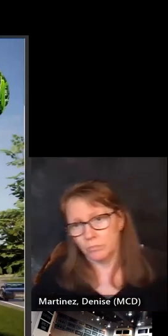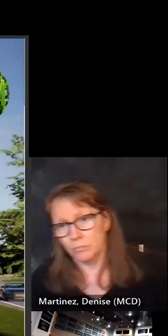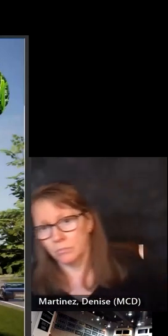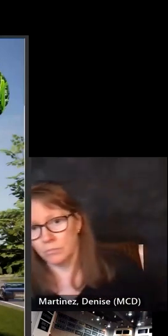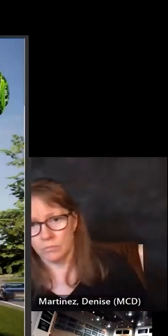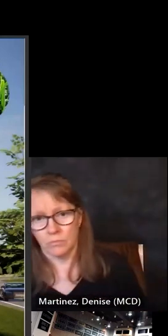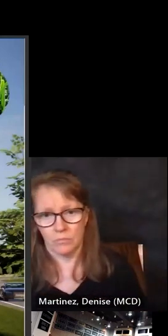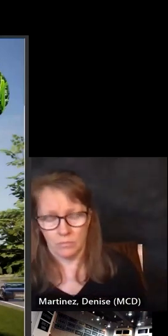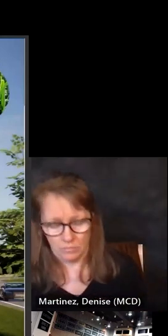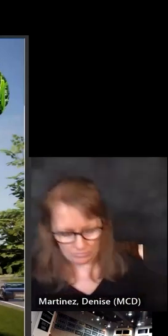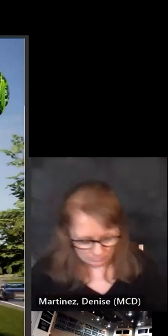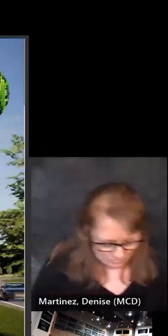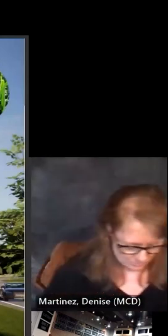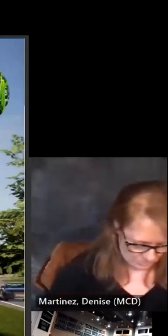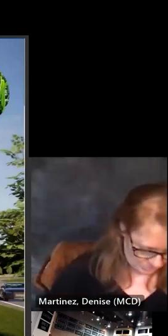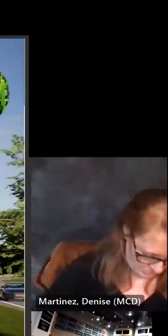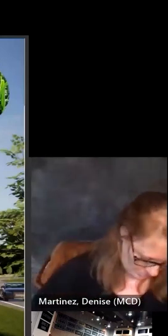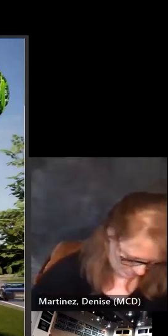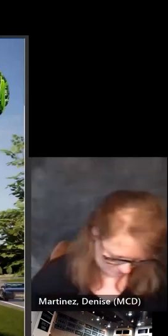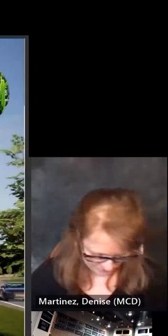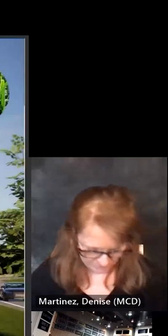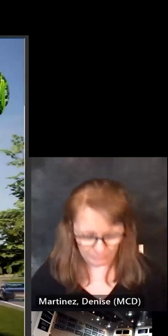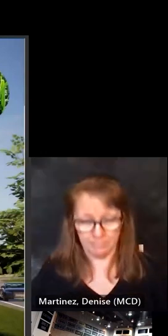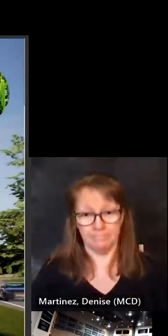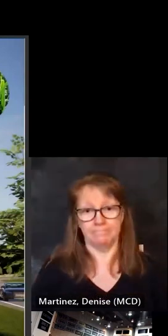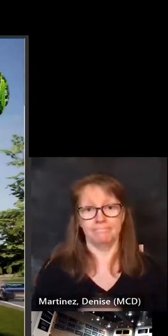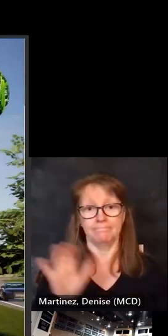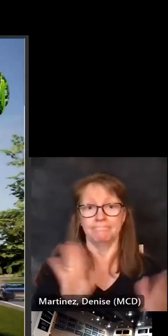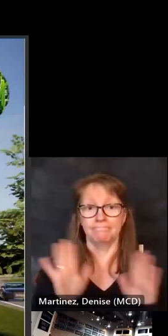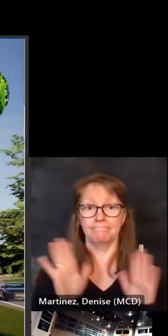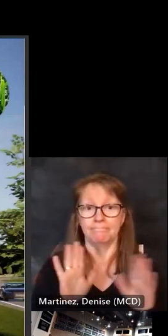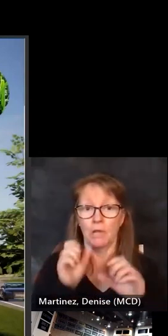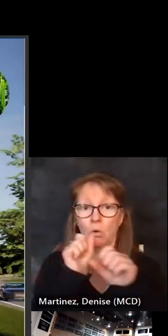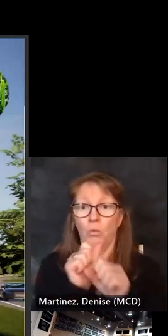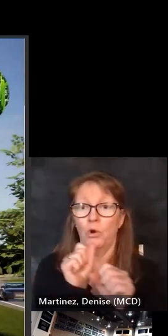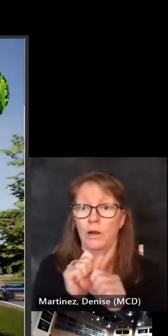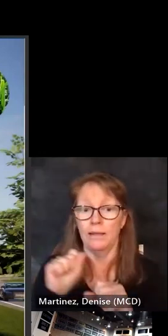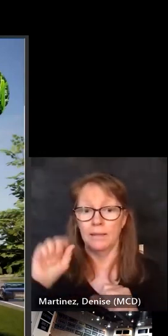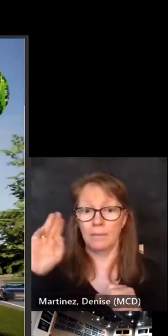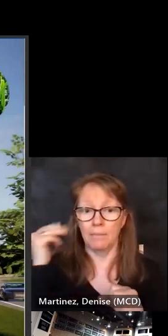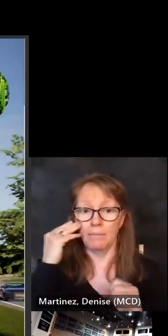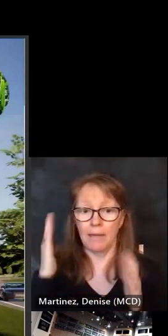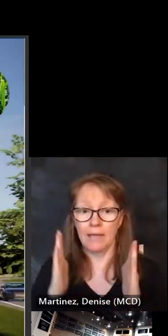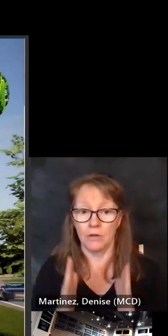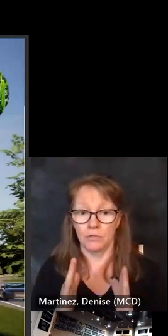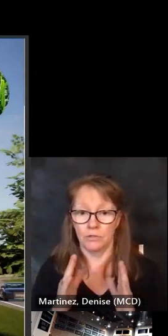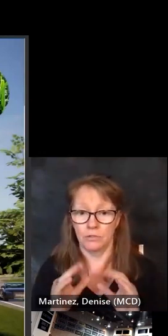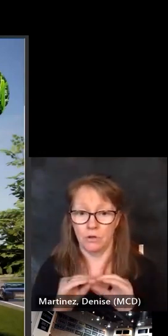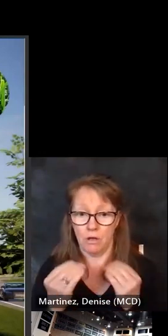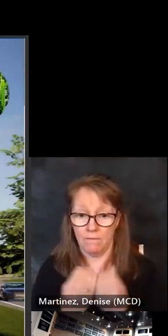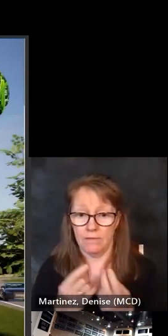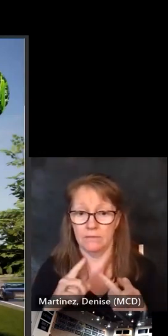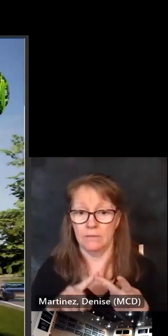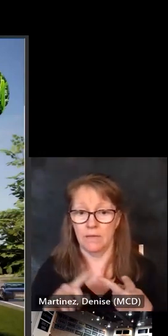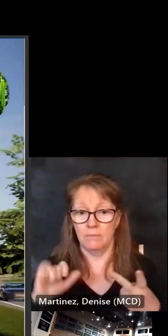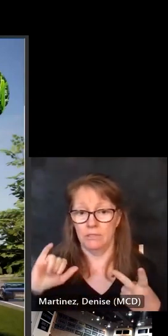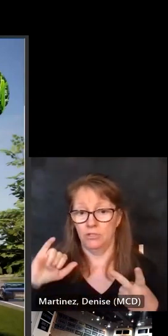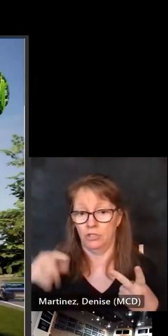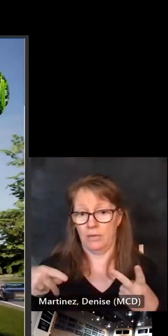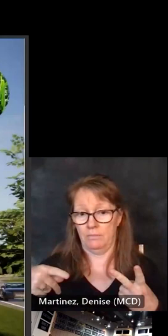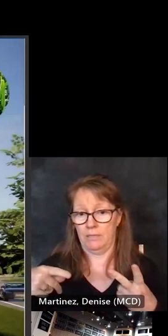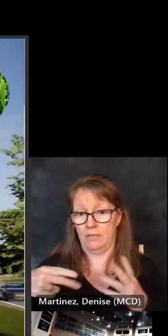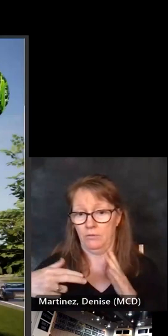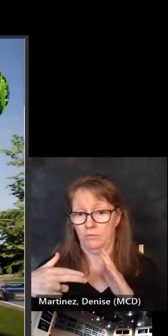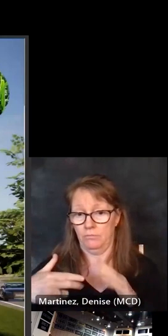see. Well, sure. I'm Chris Osgood. I have the pleasure of working in the mayor's office and also the pleasure of being a JP resident. And I just want to say, first of